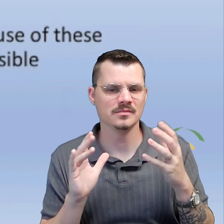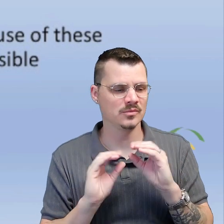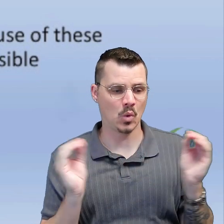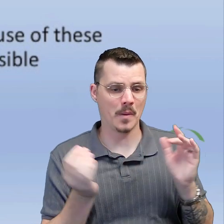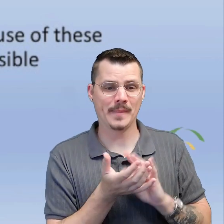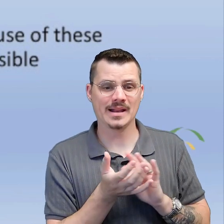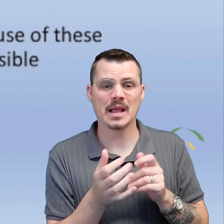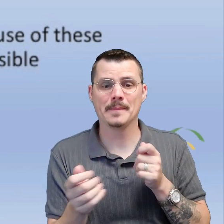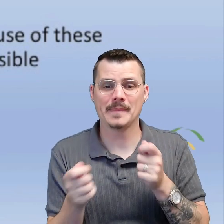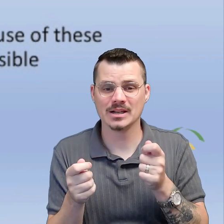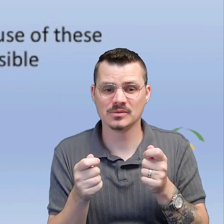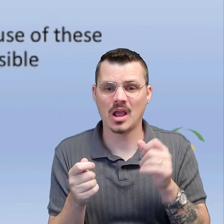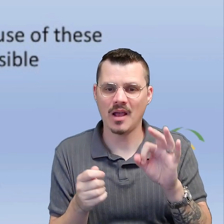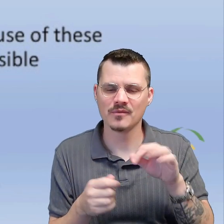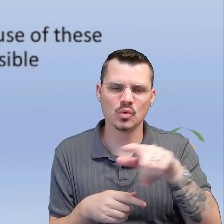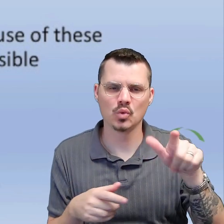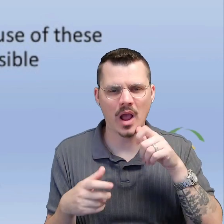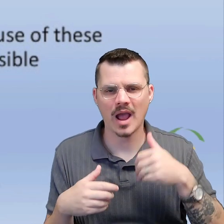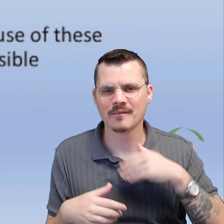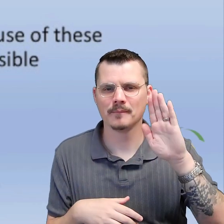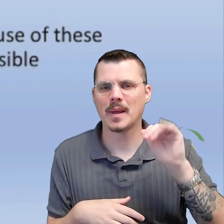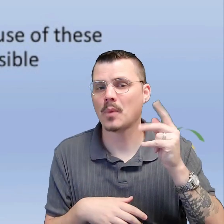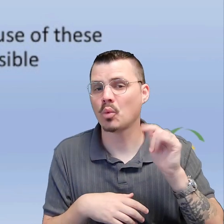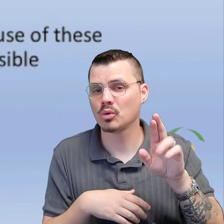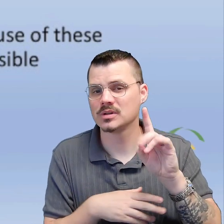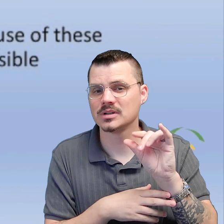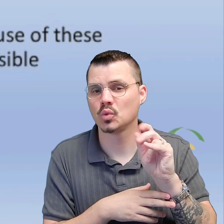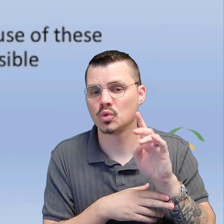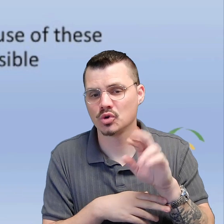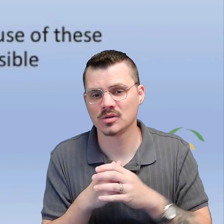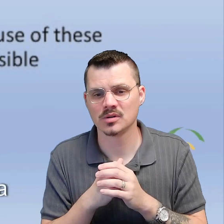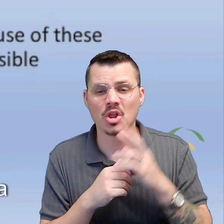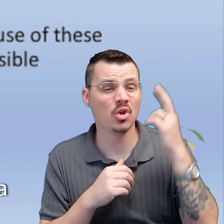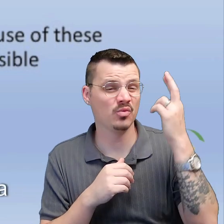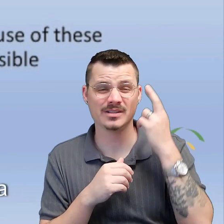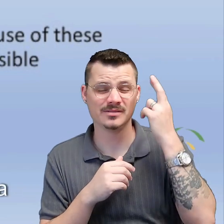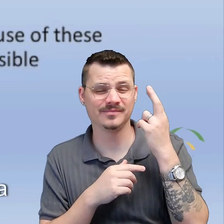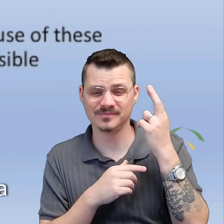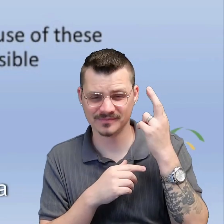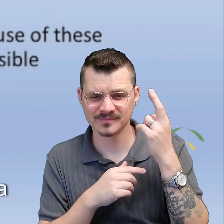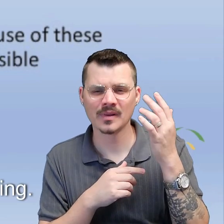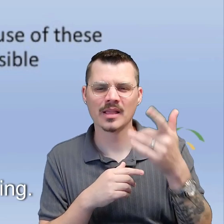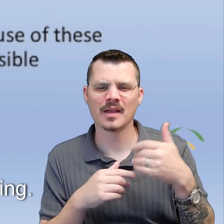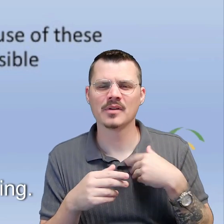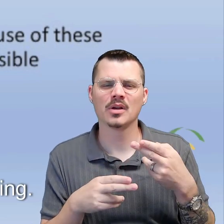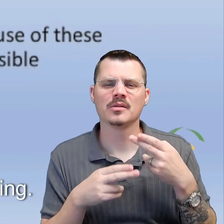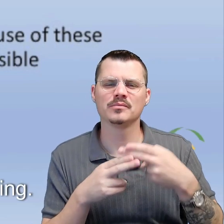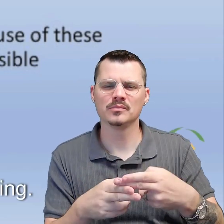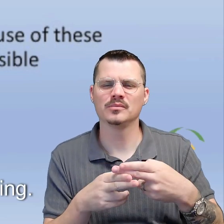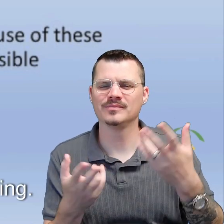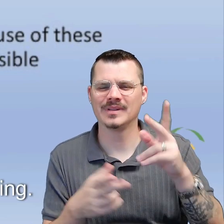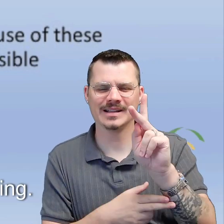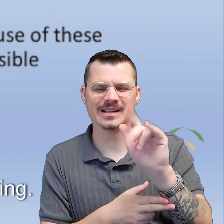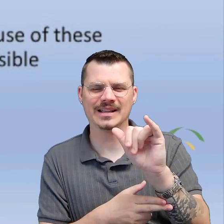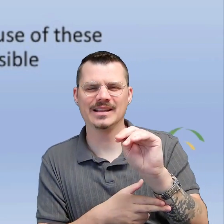non-medicine management of the lives of people with bipolar disorder. The reason for that is that there's a phenomenon in the brain